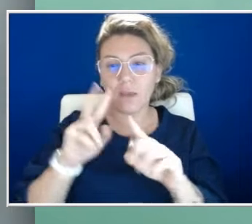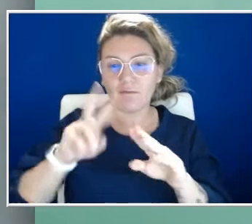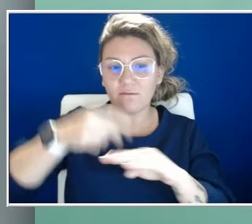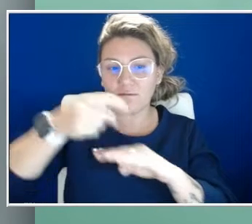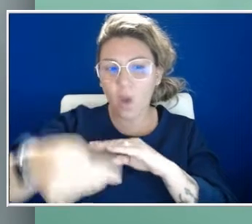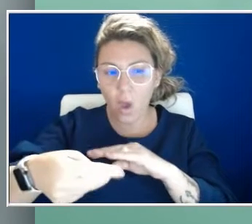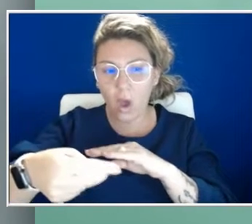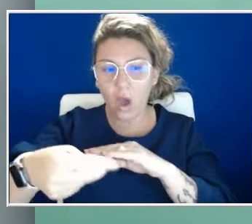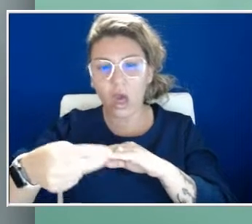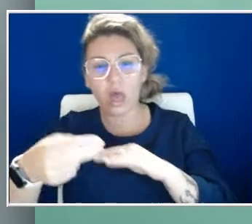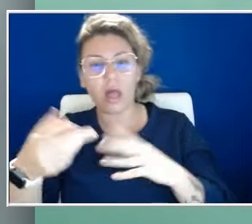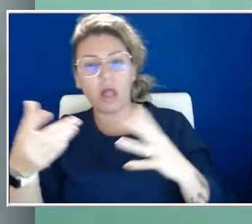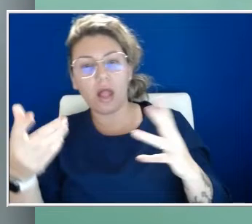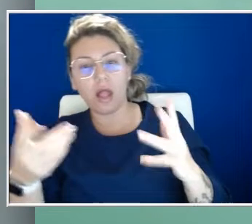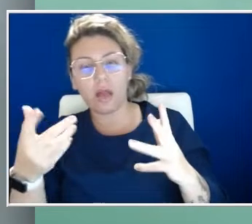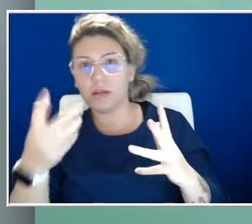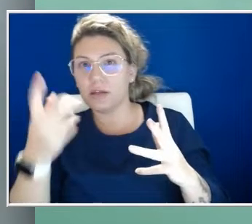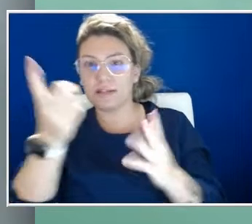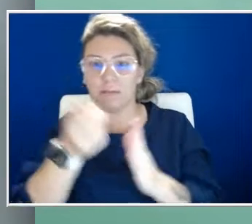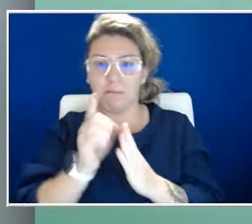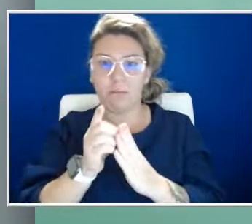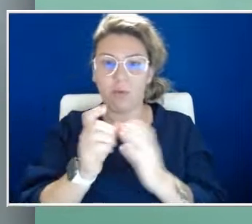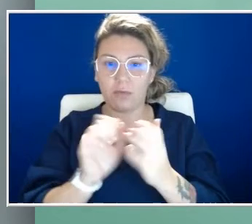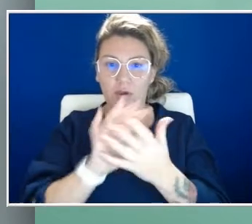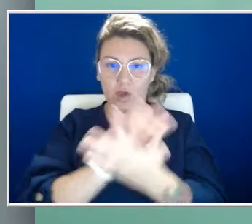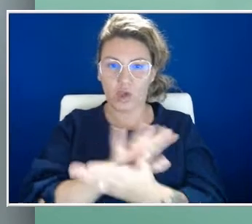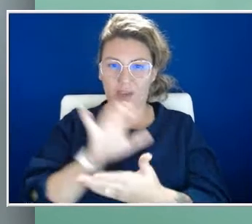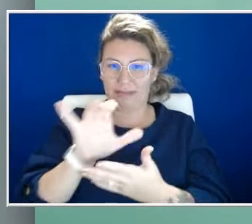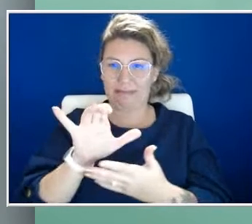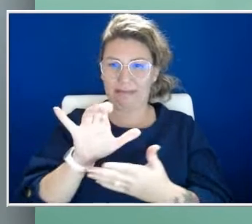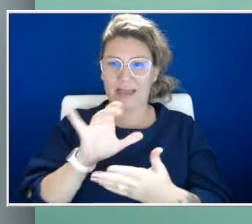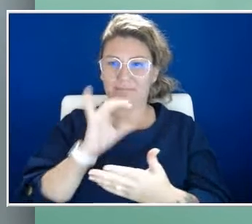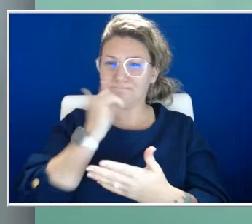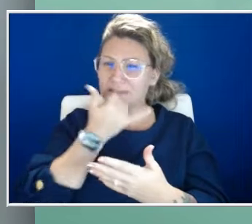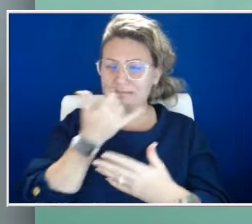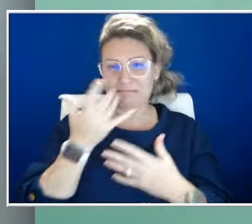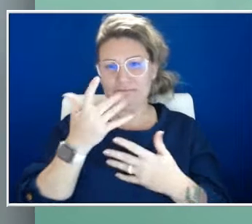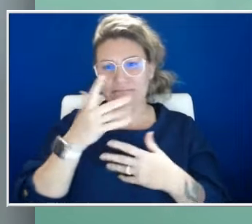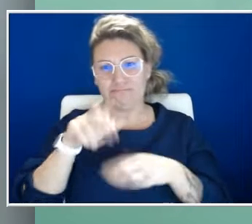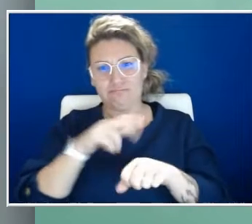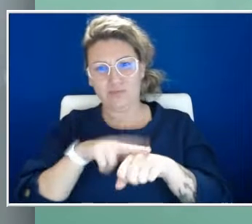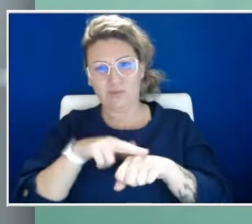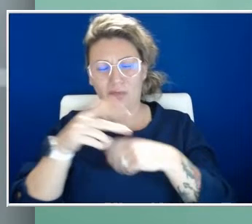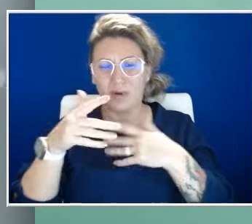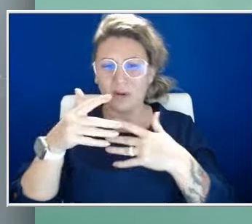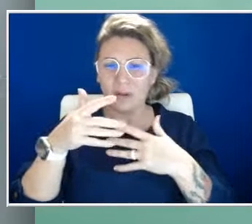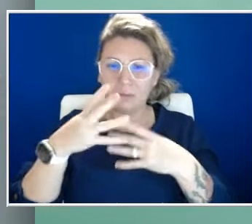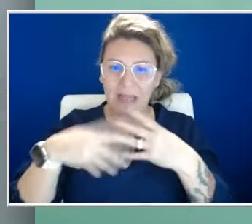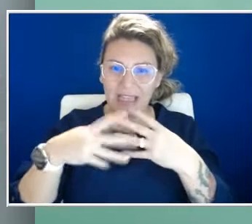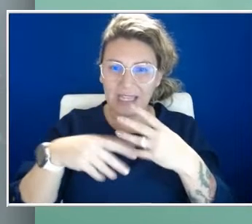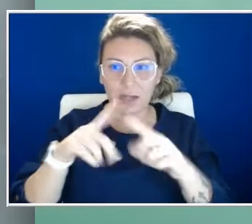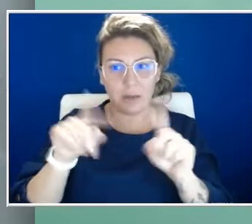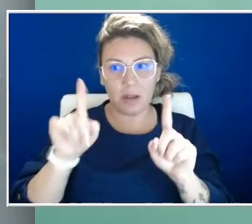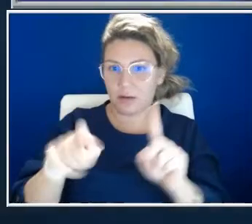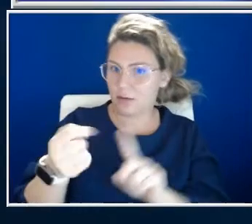had at some point that caused this abnormal bleeding that just continued. But it needed to come out, correct? Absolutely. Again, when